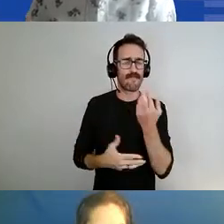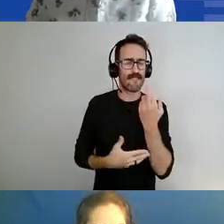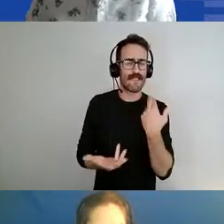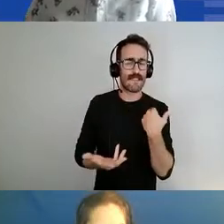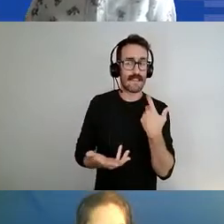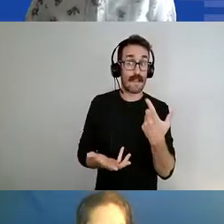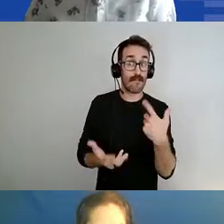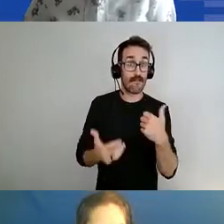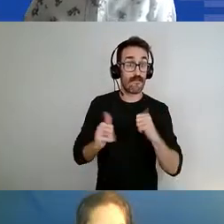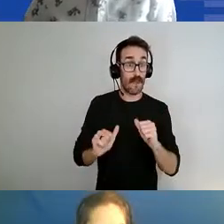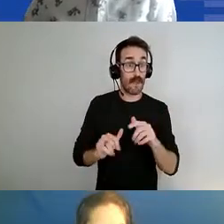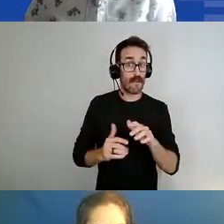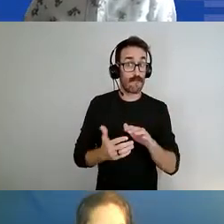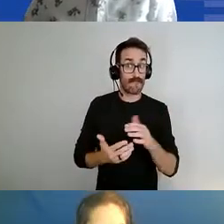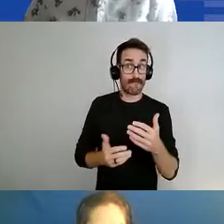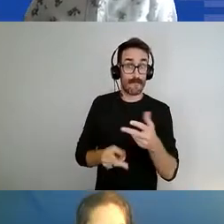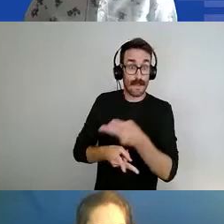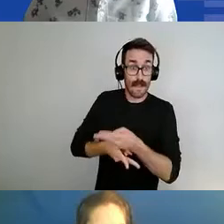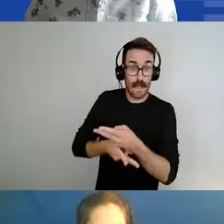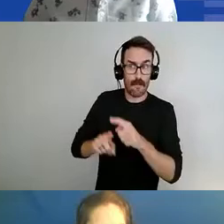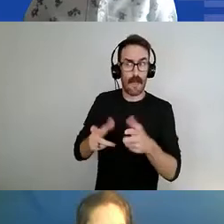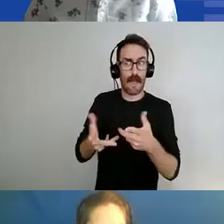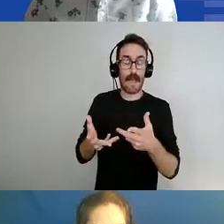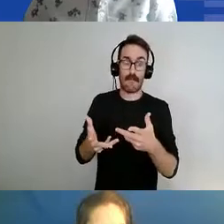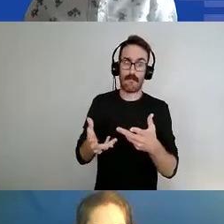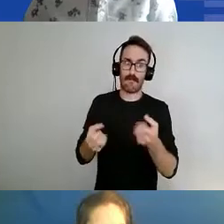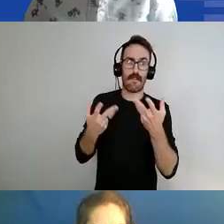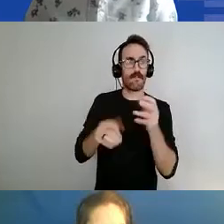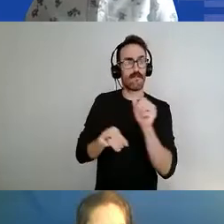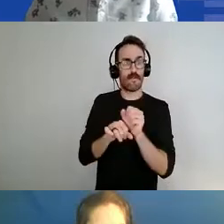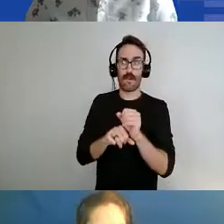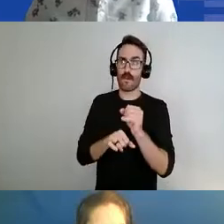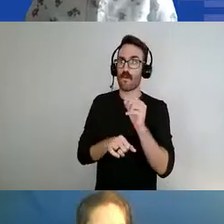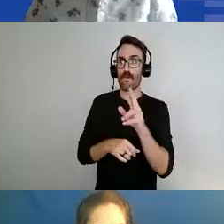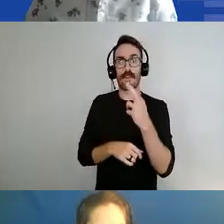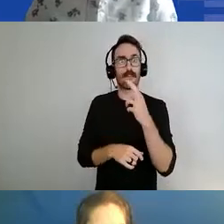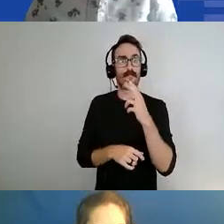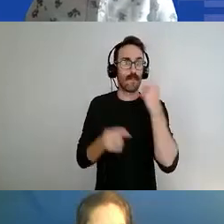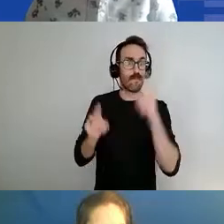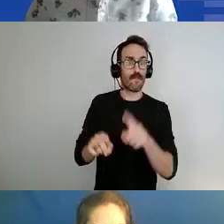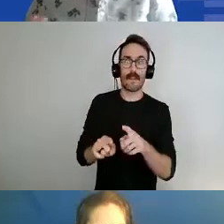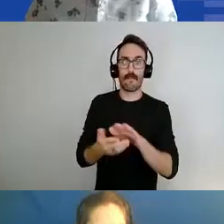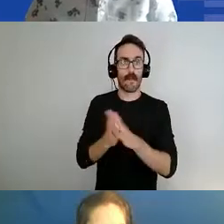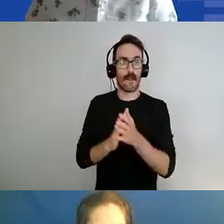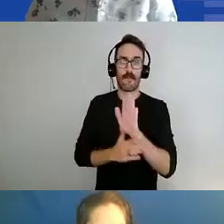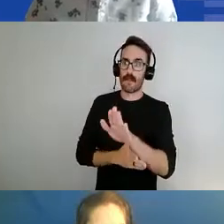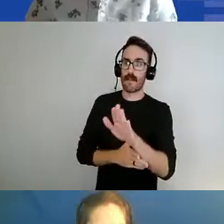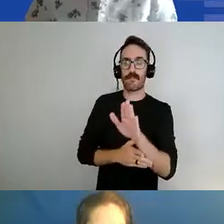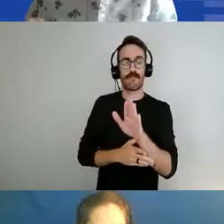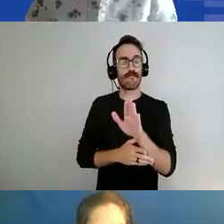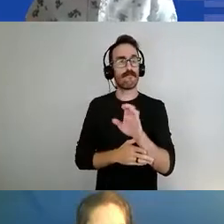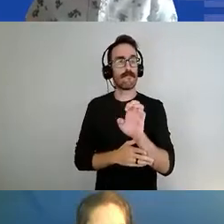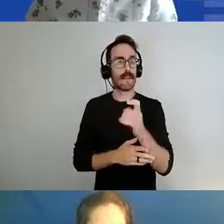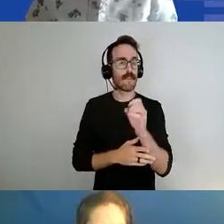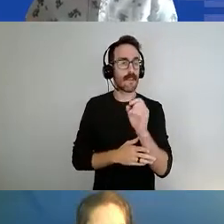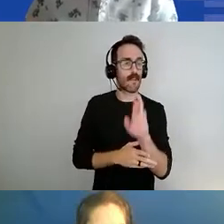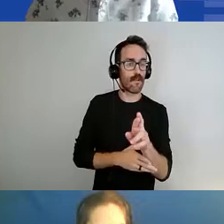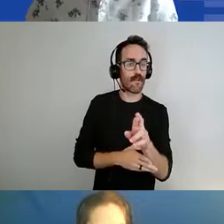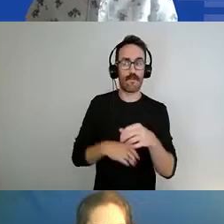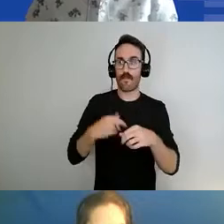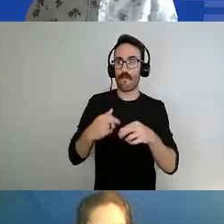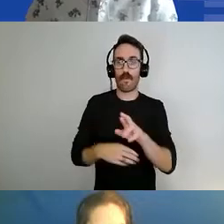up for. For example, when they agreed to be an executor or an attorney for personal care, and how that rolled